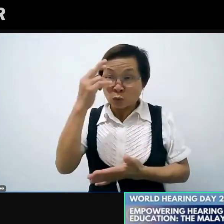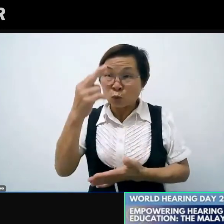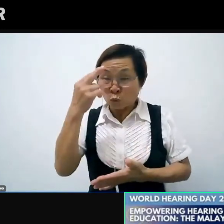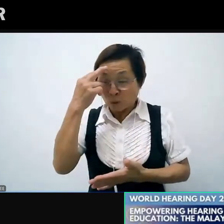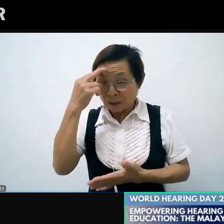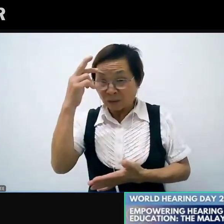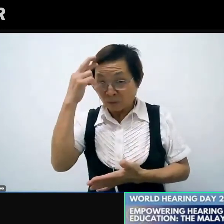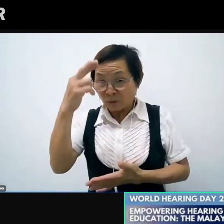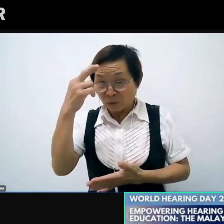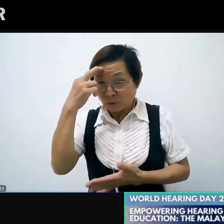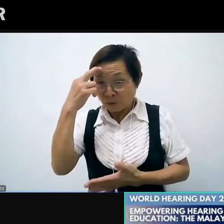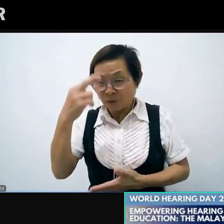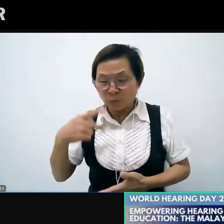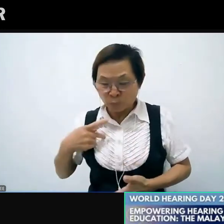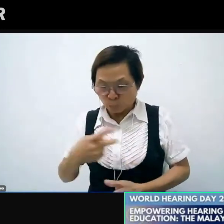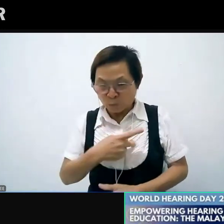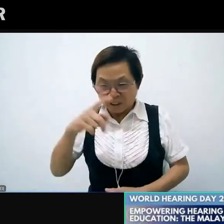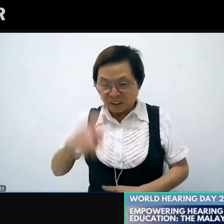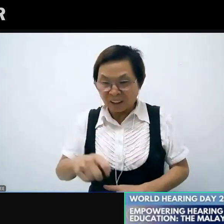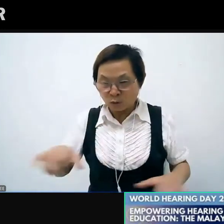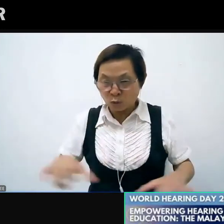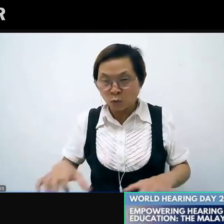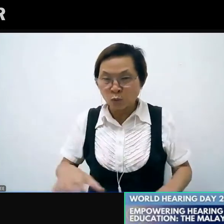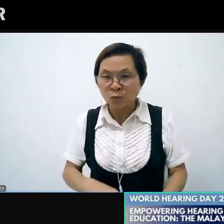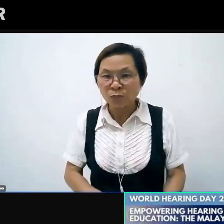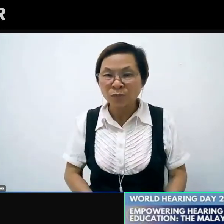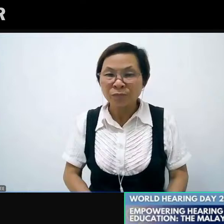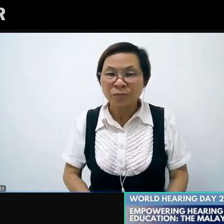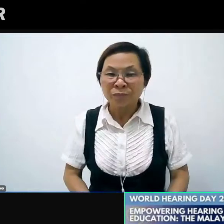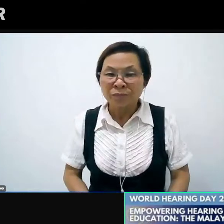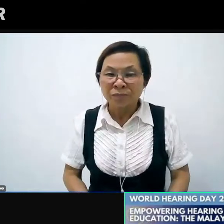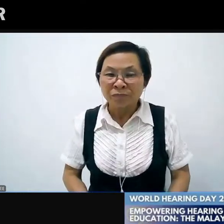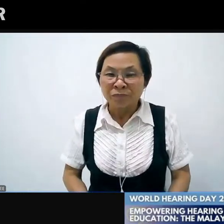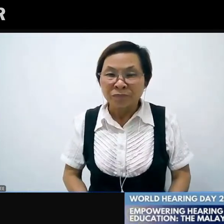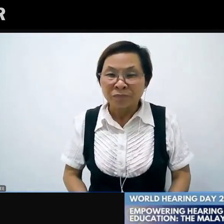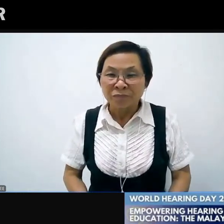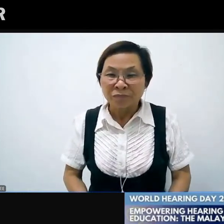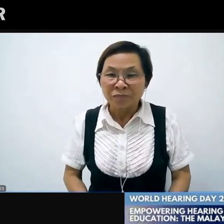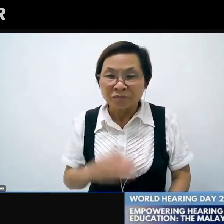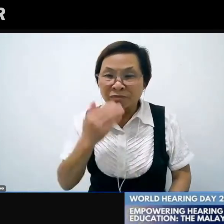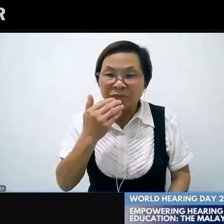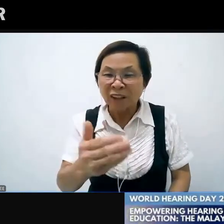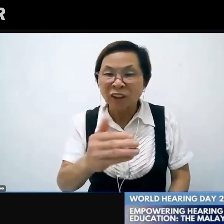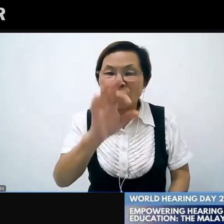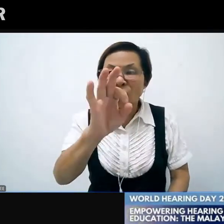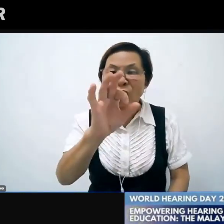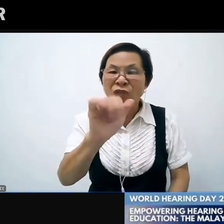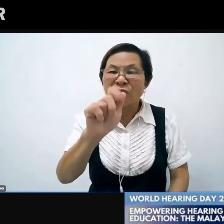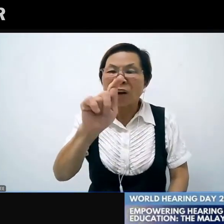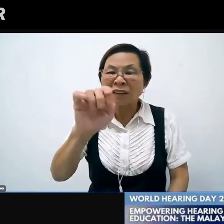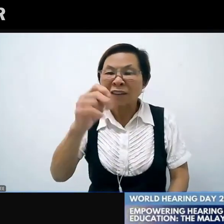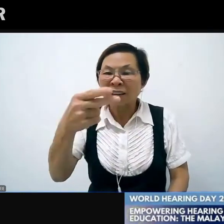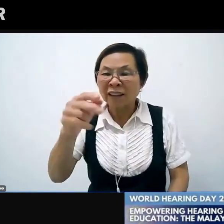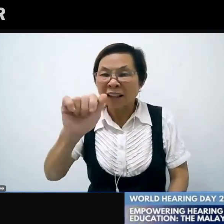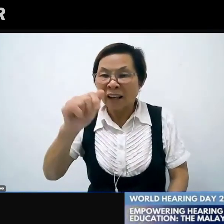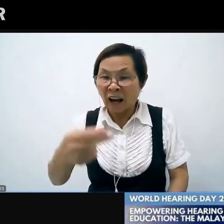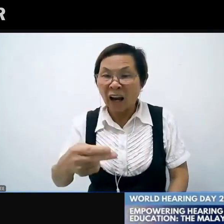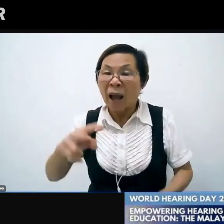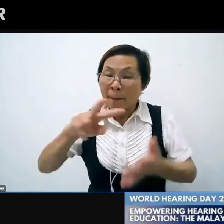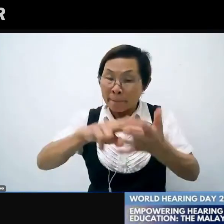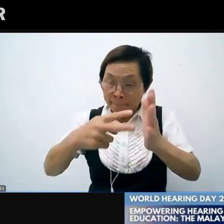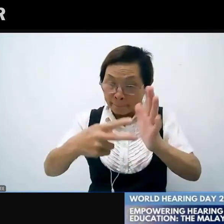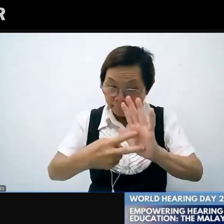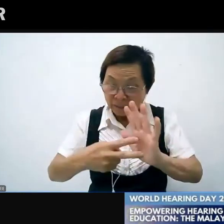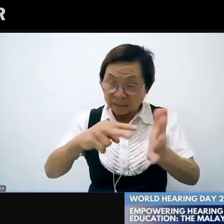think we need to do something about it. Okay, thank you, Fatehah. So that's mean we would like